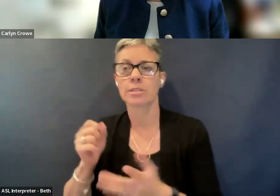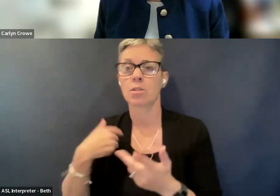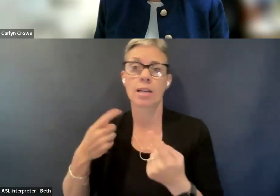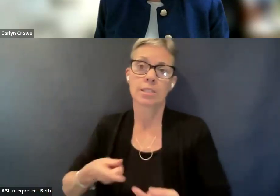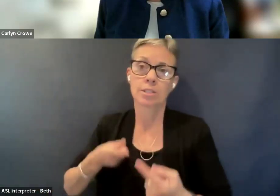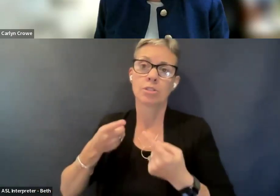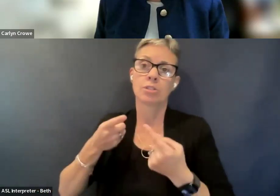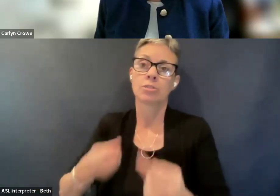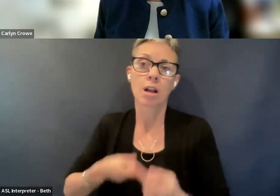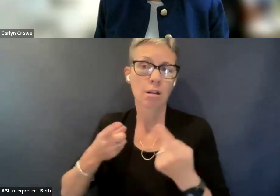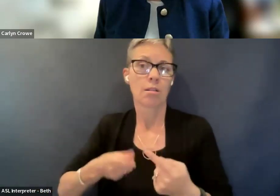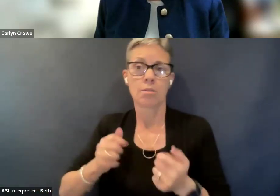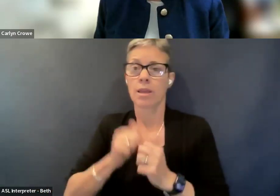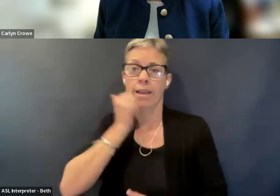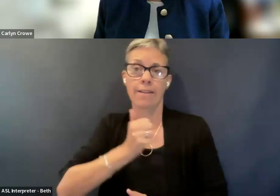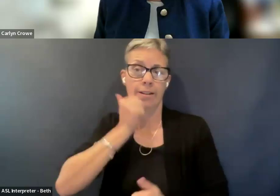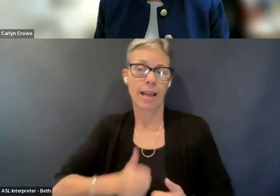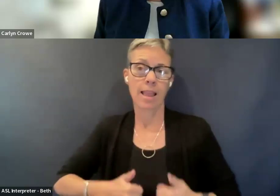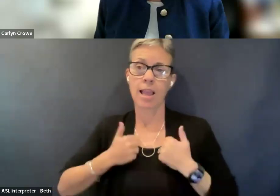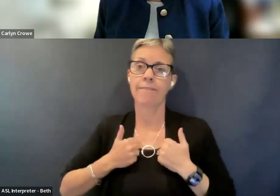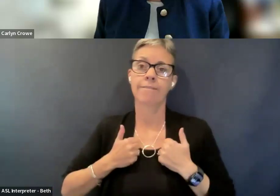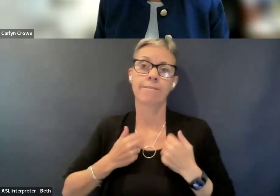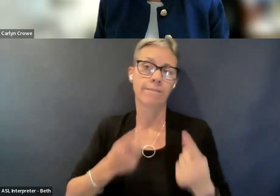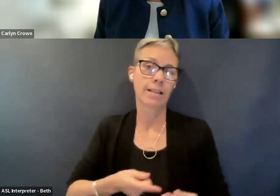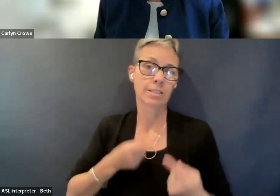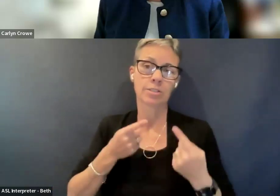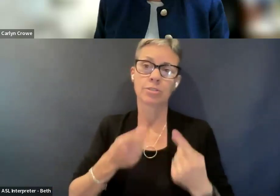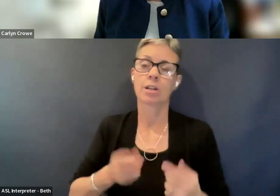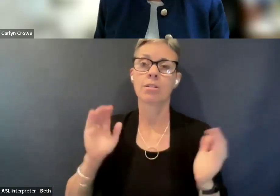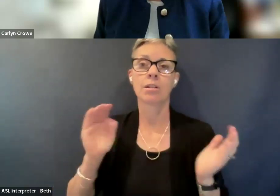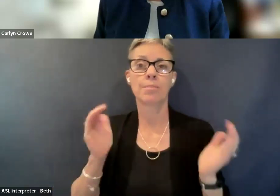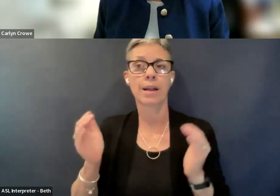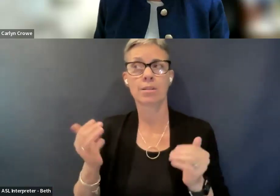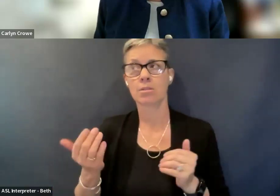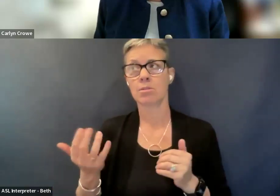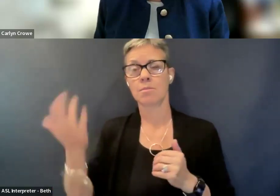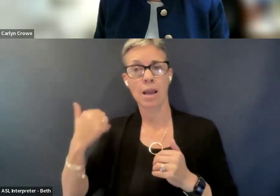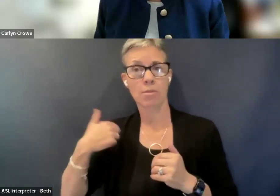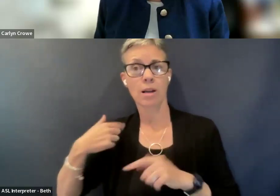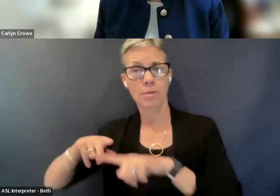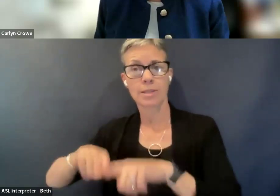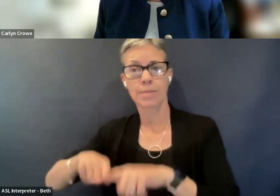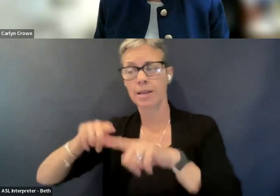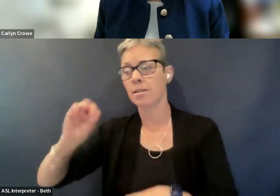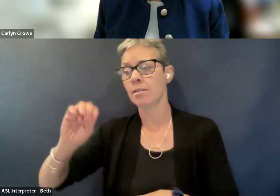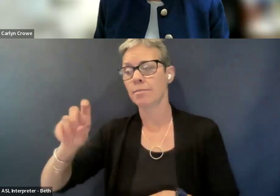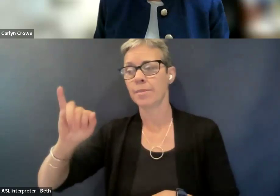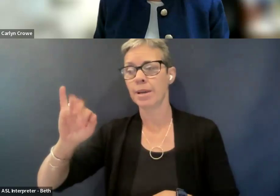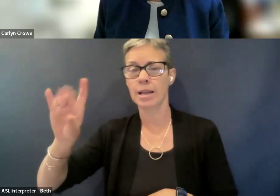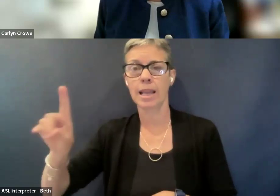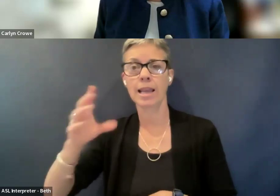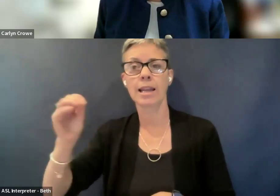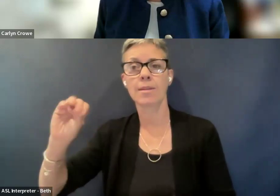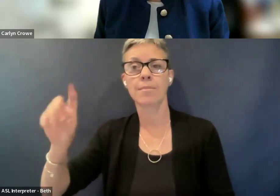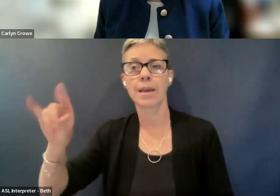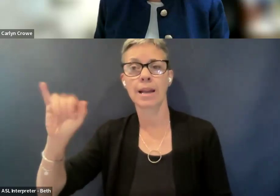getting on daily life. I struggle so much more than when I was getting Medicare, Medicaid, because I don't have those extra services that I